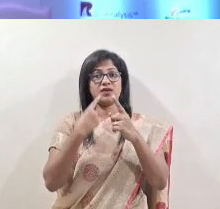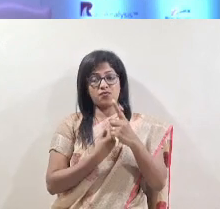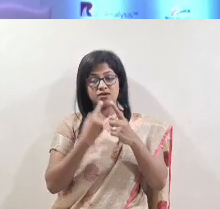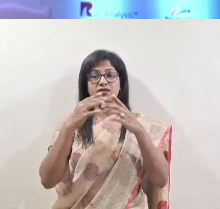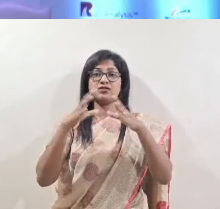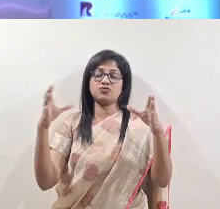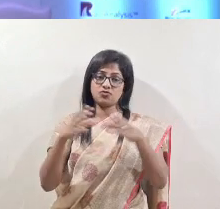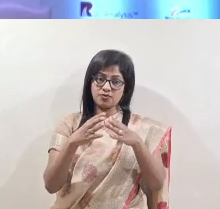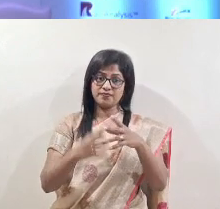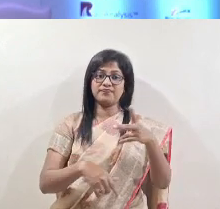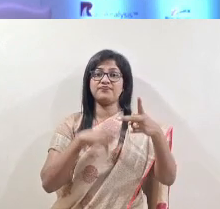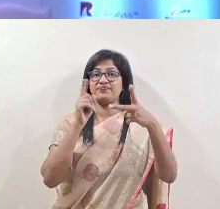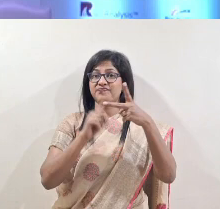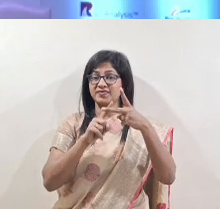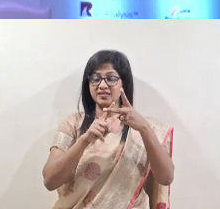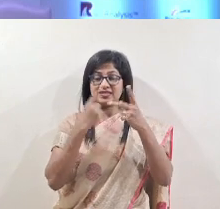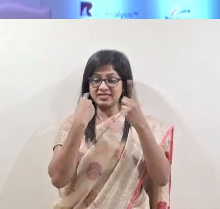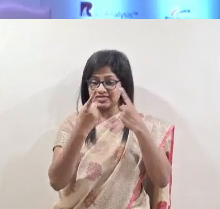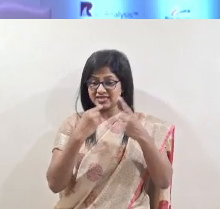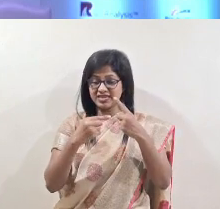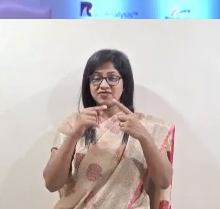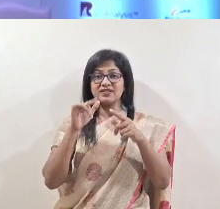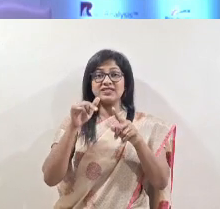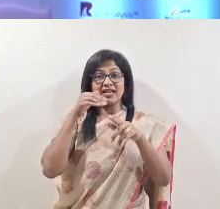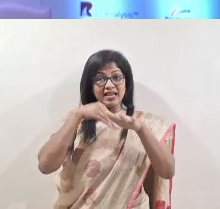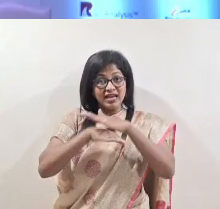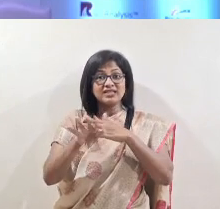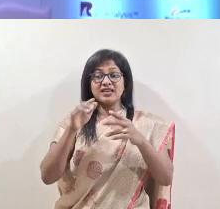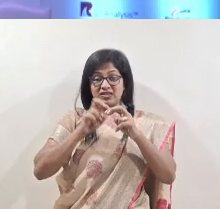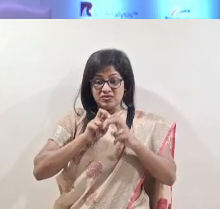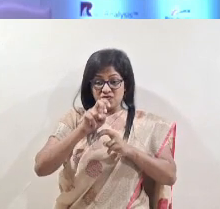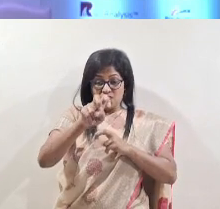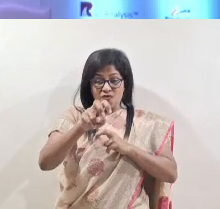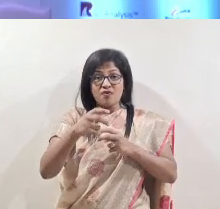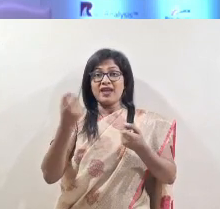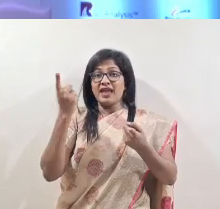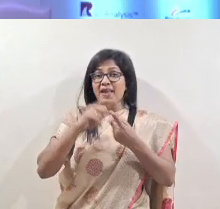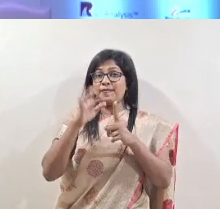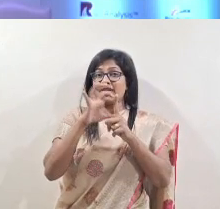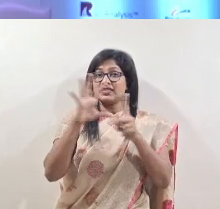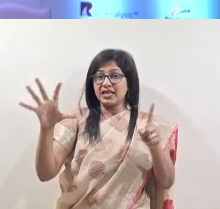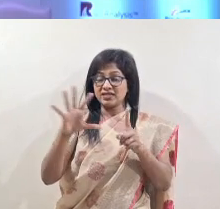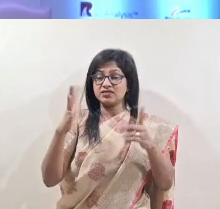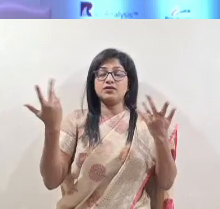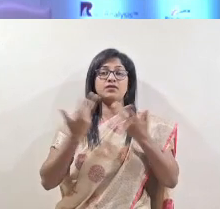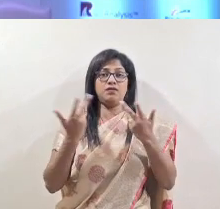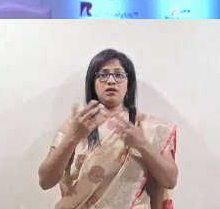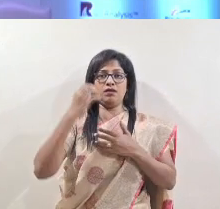And next one is to explore the perceived risk of crossing pedestrians at unsignalized mid blocks.